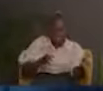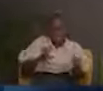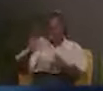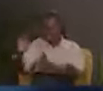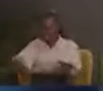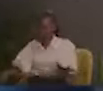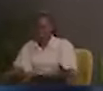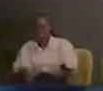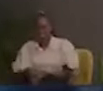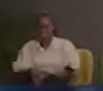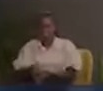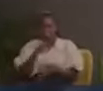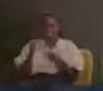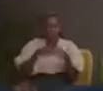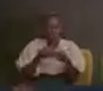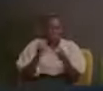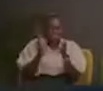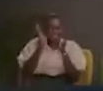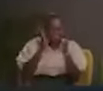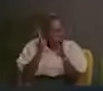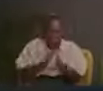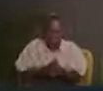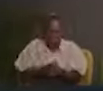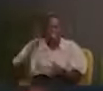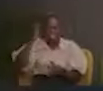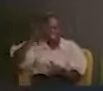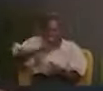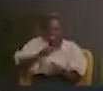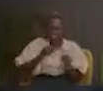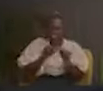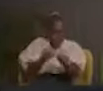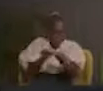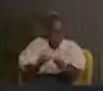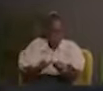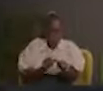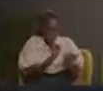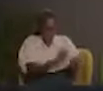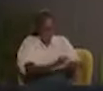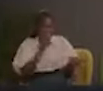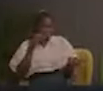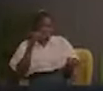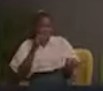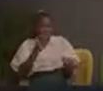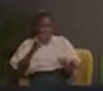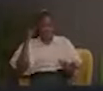embarrassment and the number of no's that he hears, he still continues.